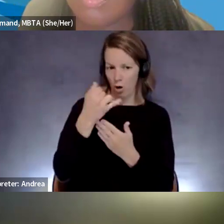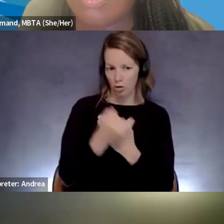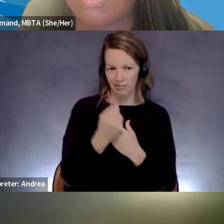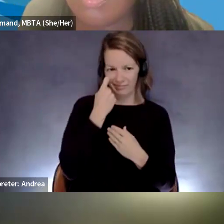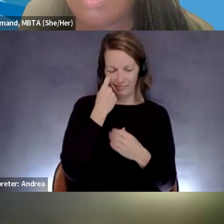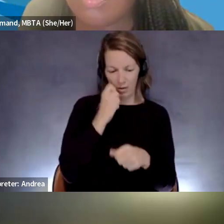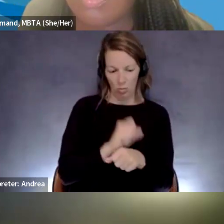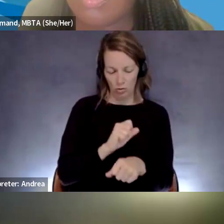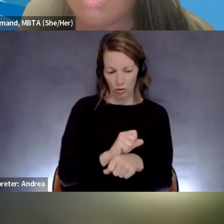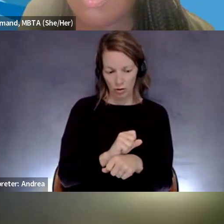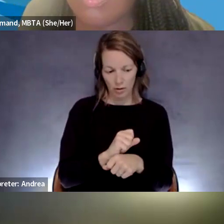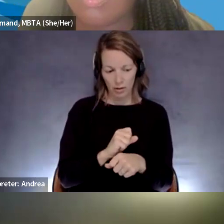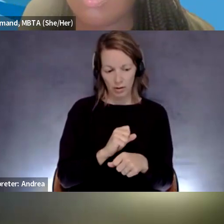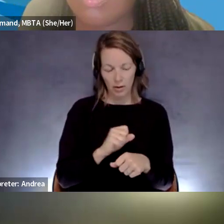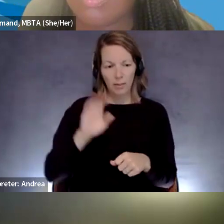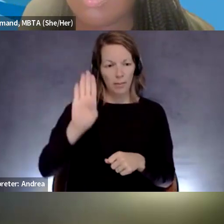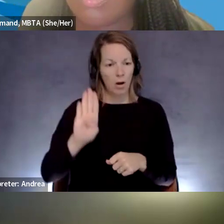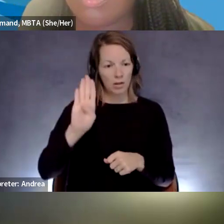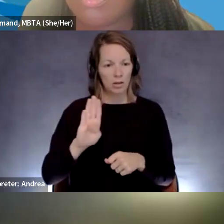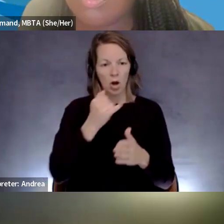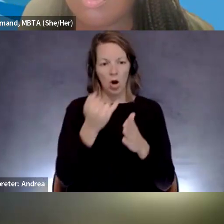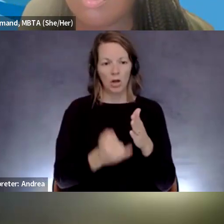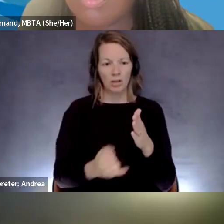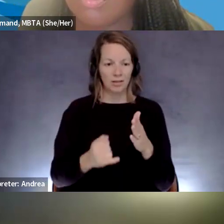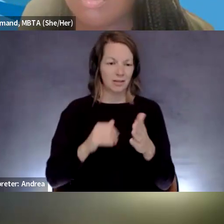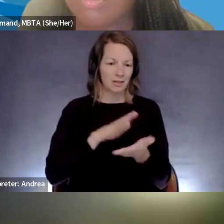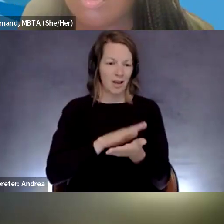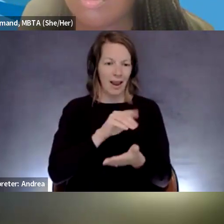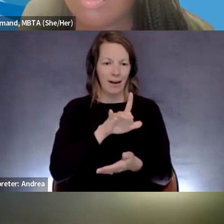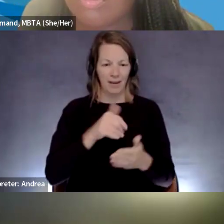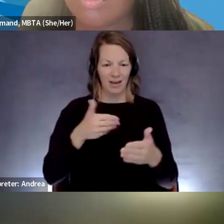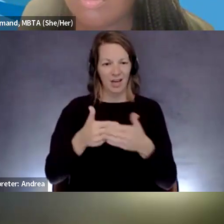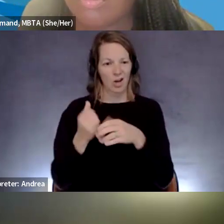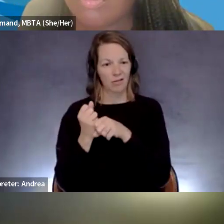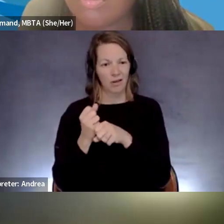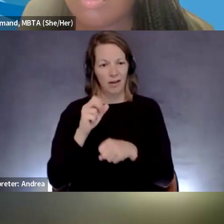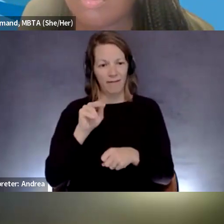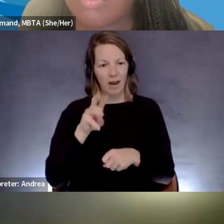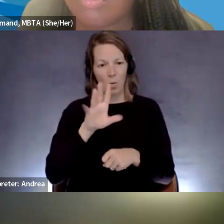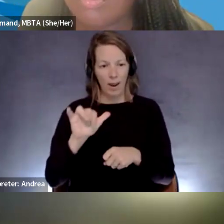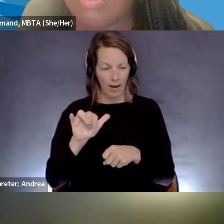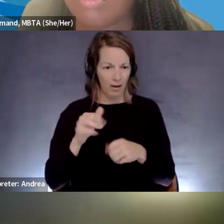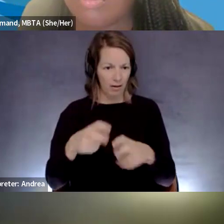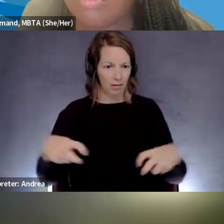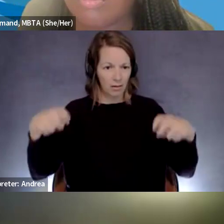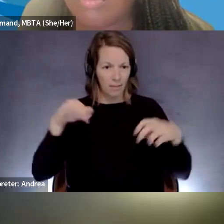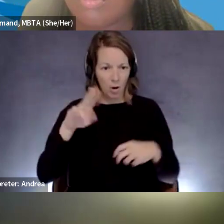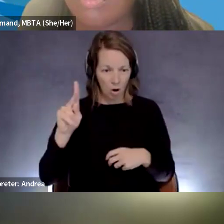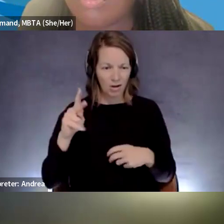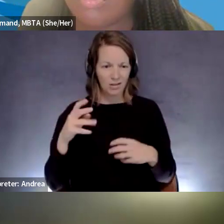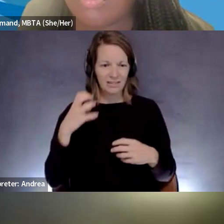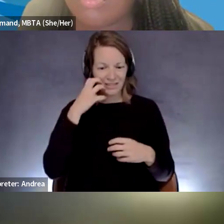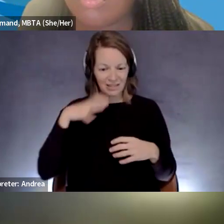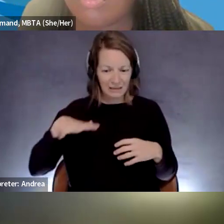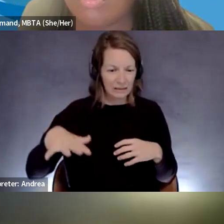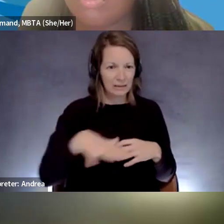was Boston Arts Academy right next to Fenway Park. It's a very dense urban area. There was residences right